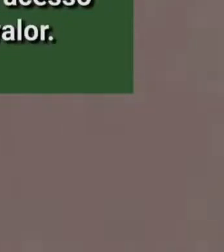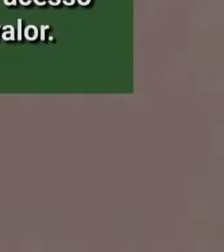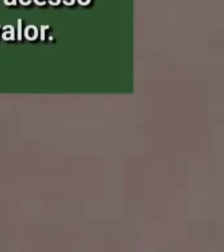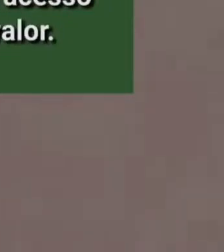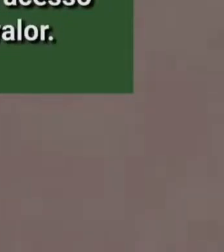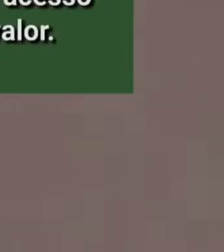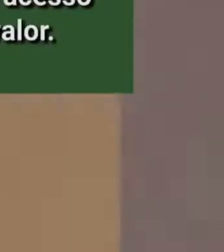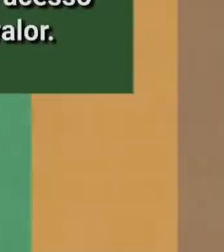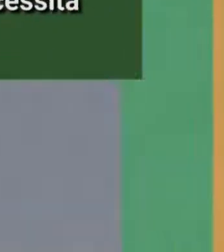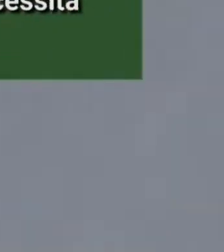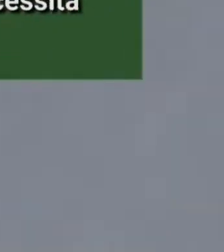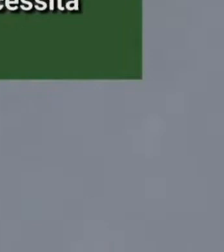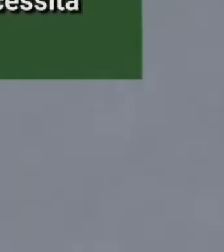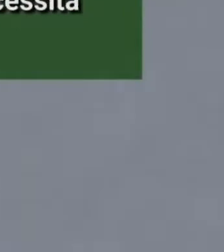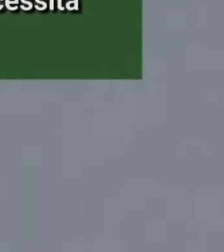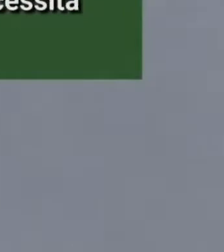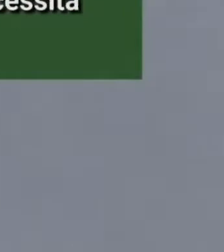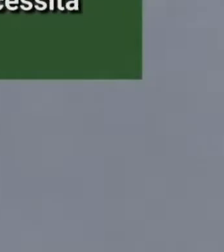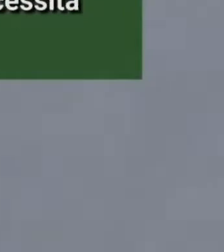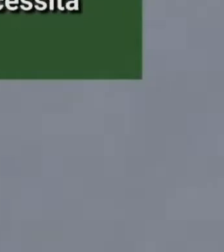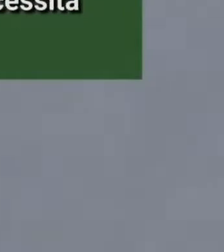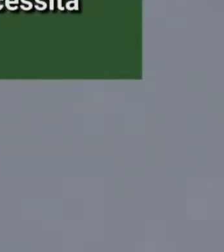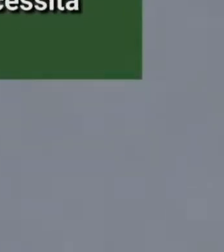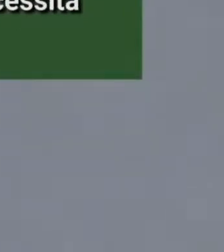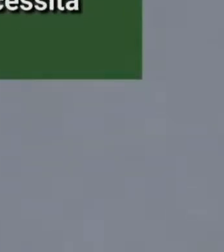chains. Transforming jobs in